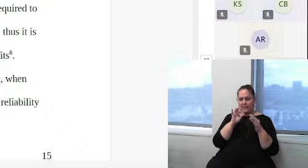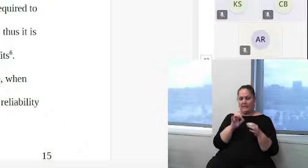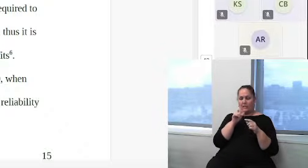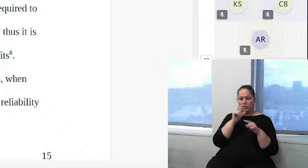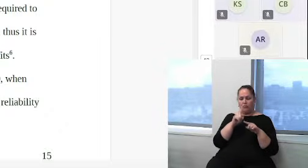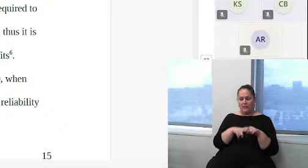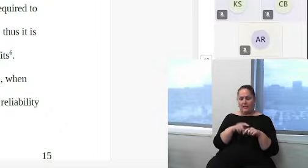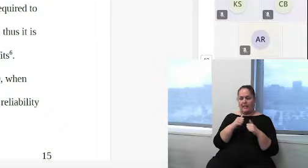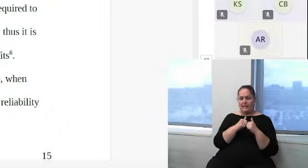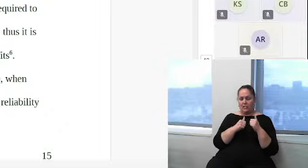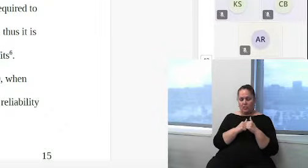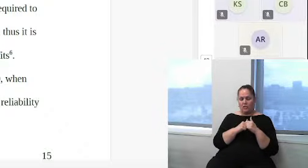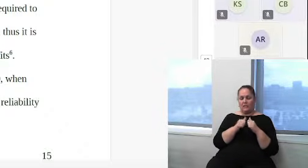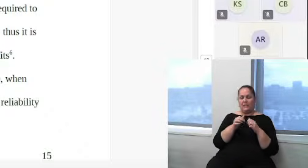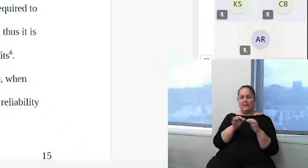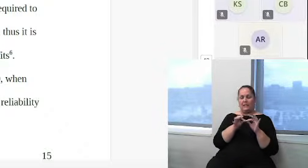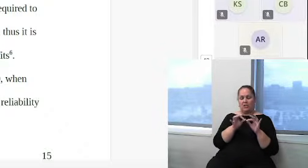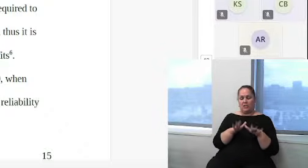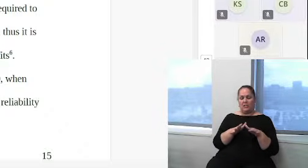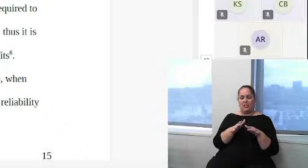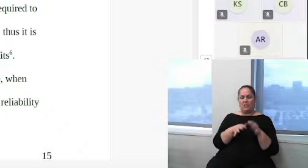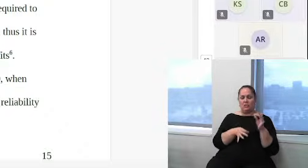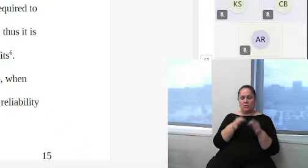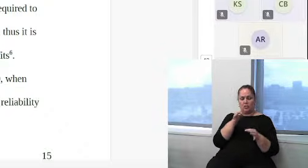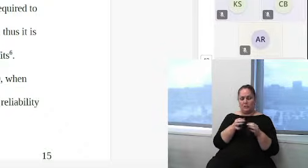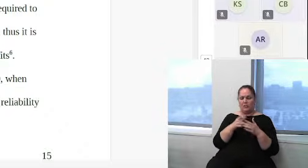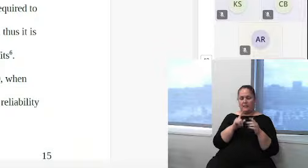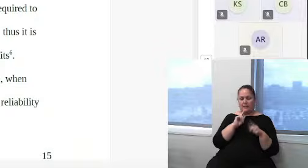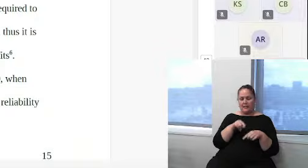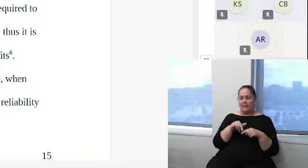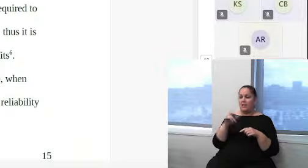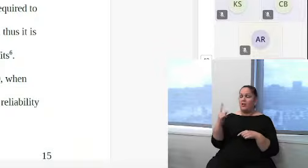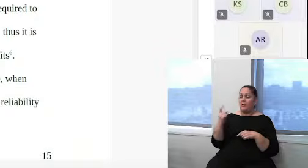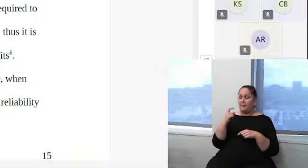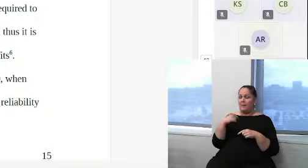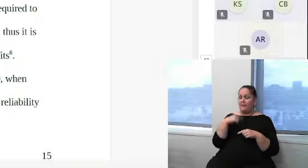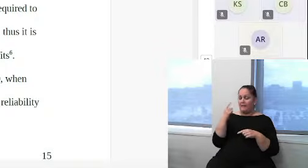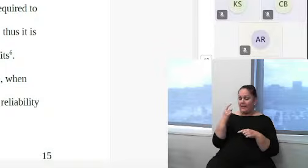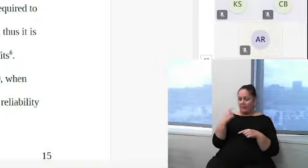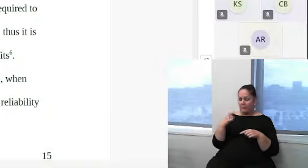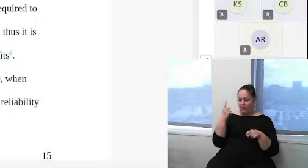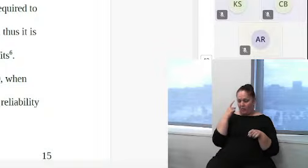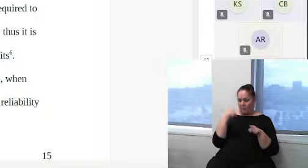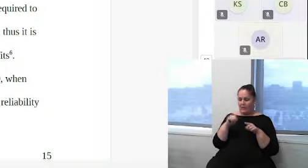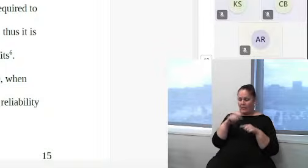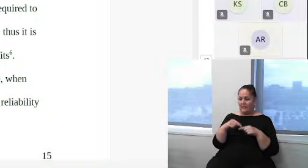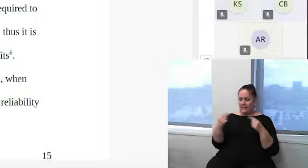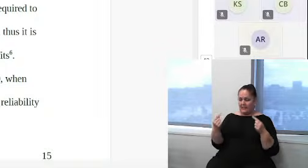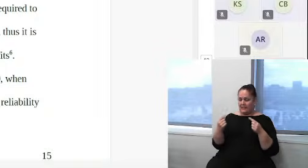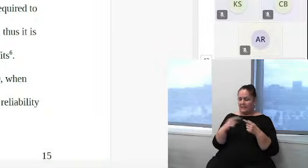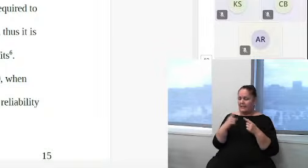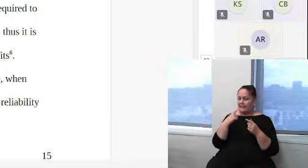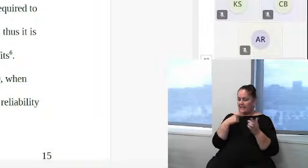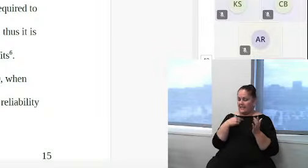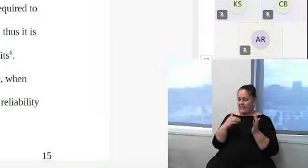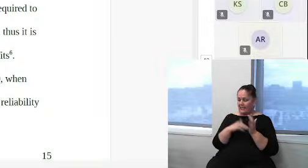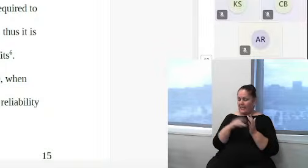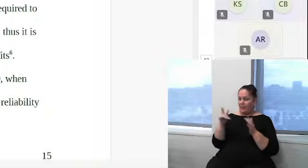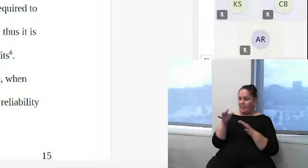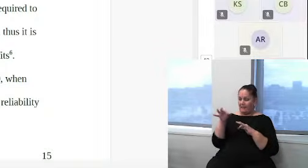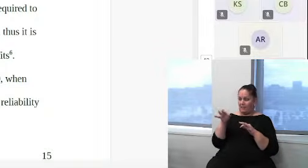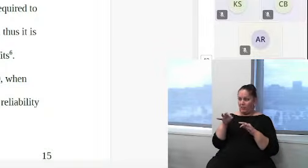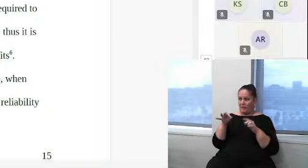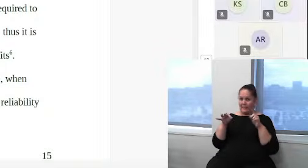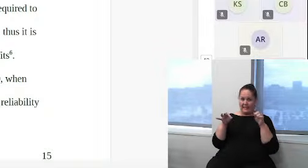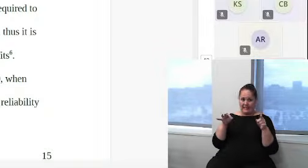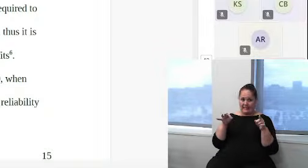you, it is not ideal to rely on structured engineering judgment, correct? So what's your answer to that? You asked me if I agree or disagree. And I Yep. will say